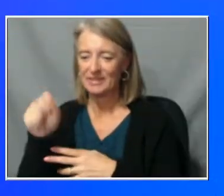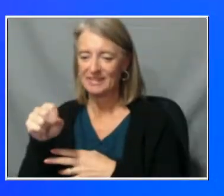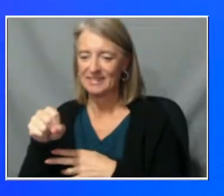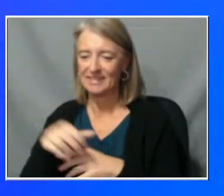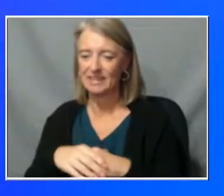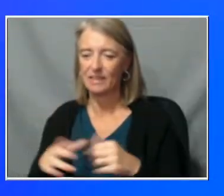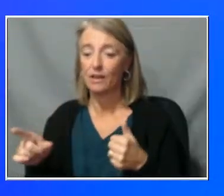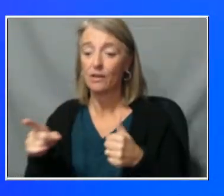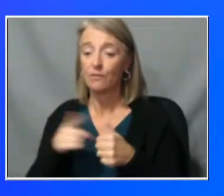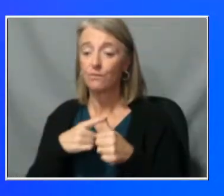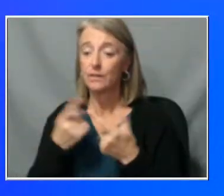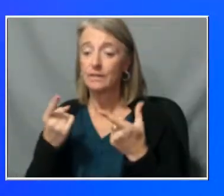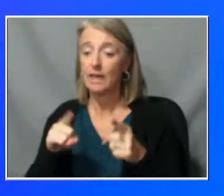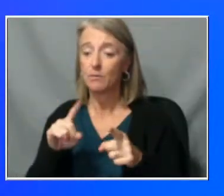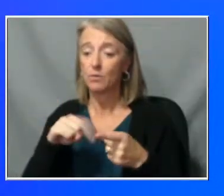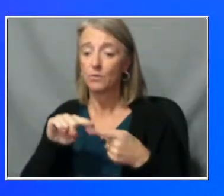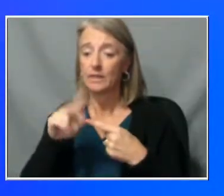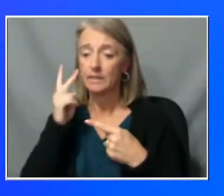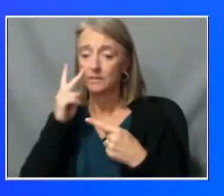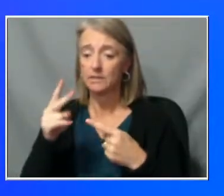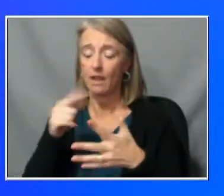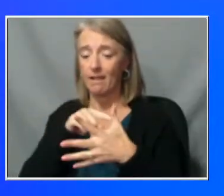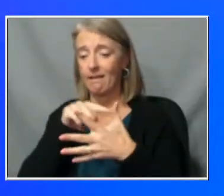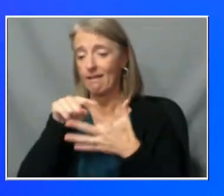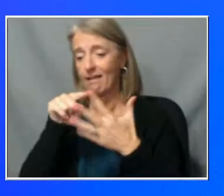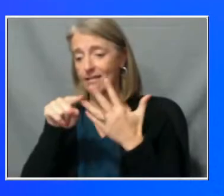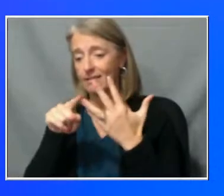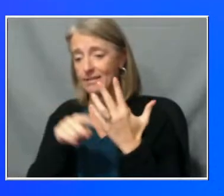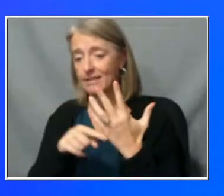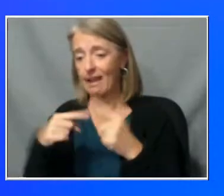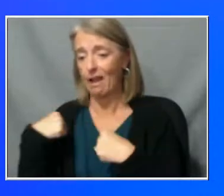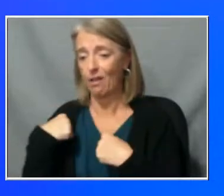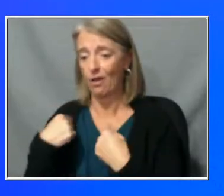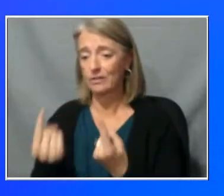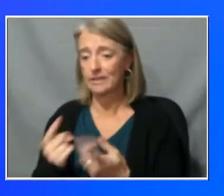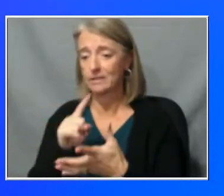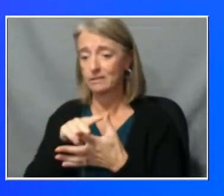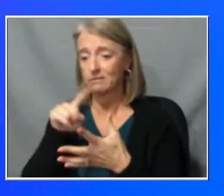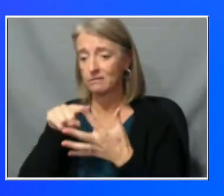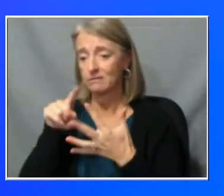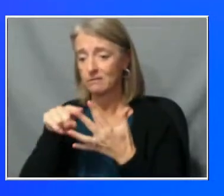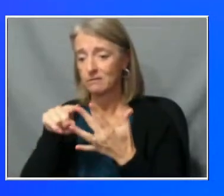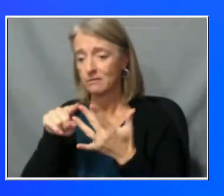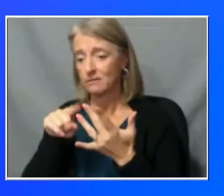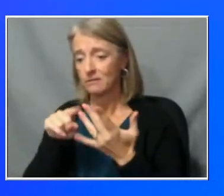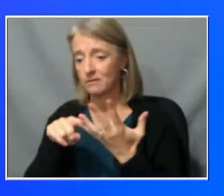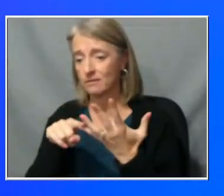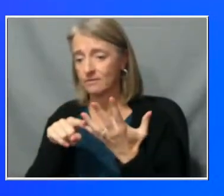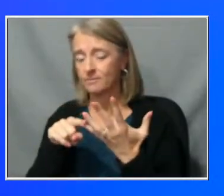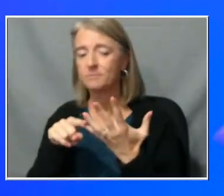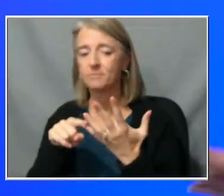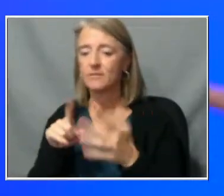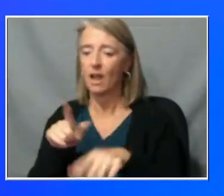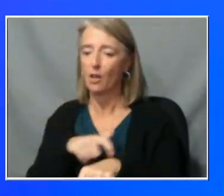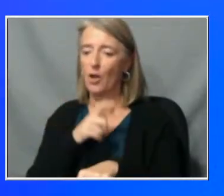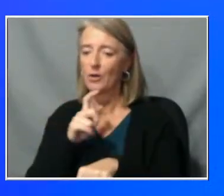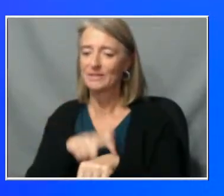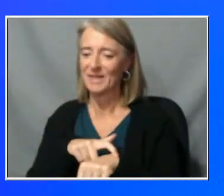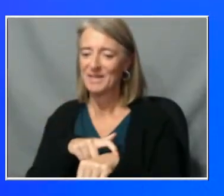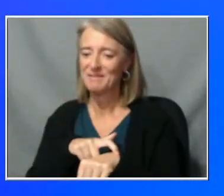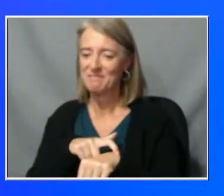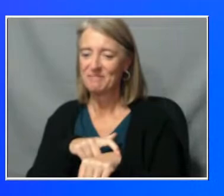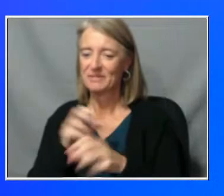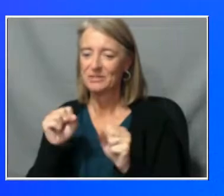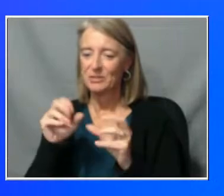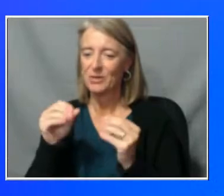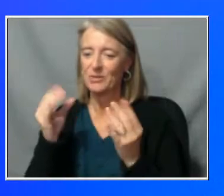things that happened when I saw her, she went through a list. How long has it been since you've done this and this and this? And it's been a long time. So now I've